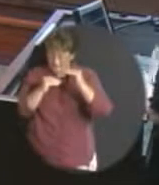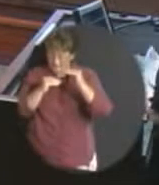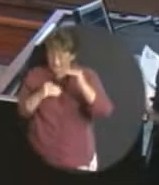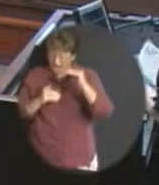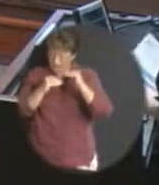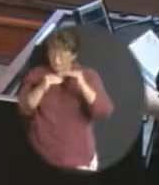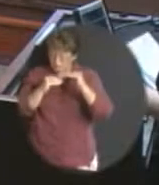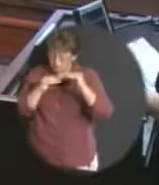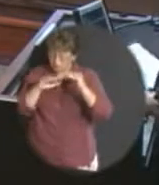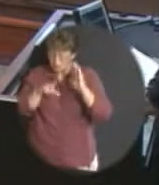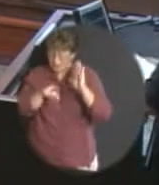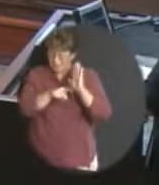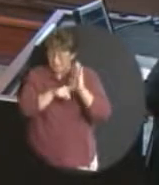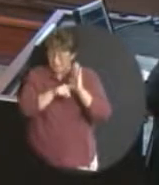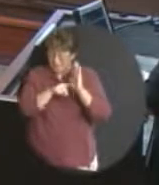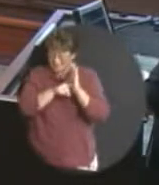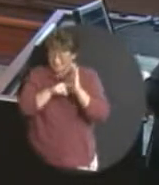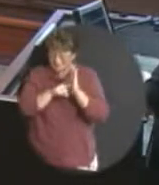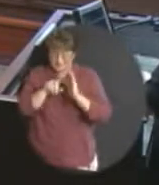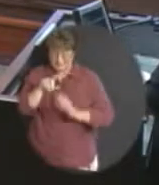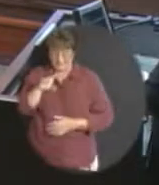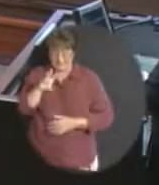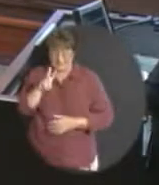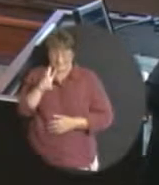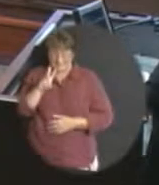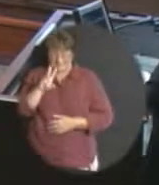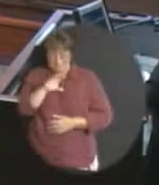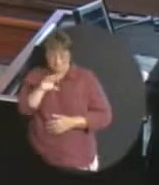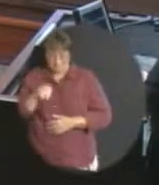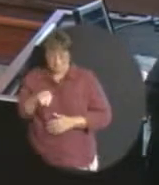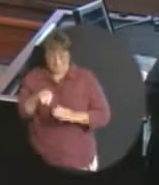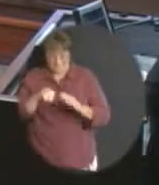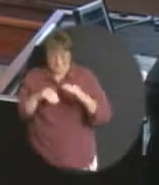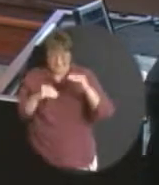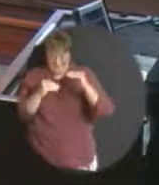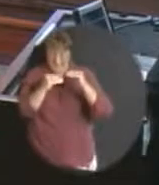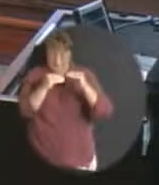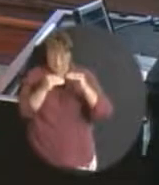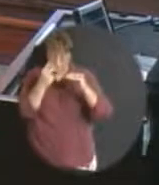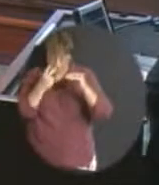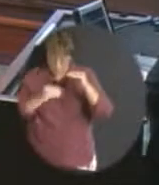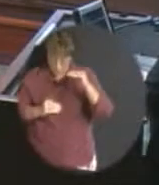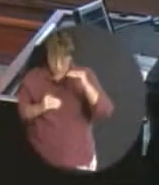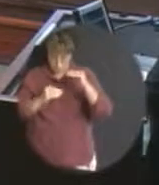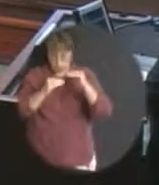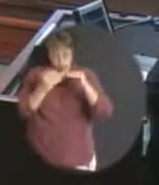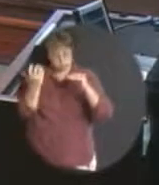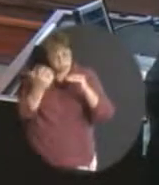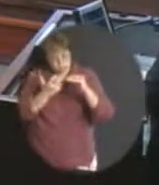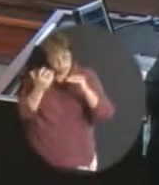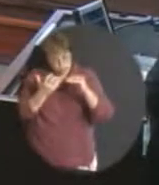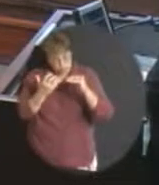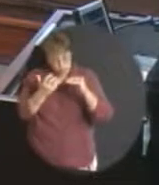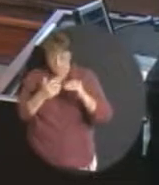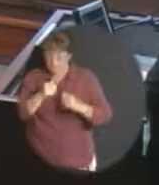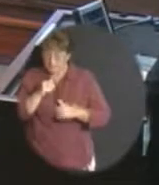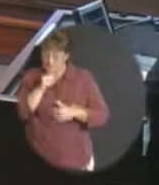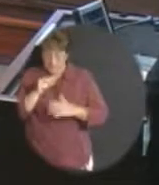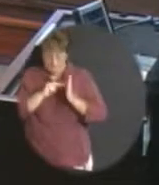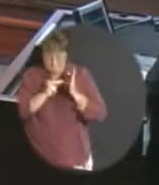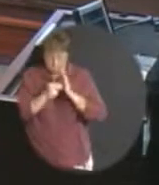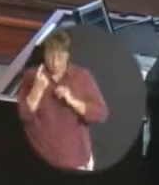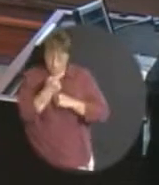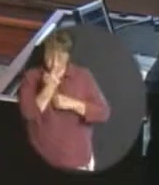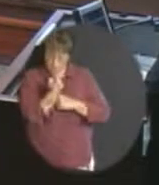needs to be aware of what people out in the audience are doing, not just one section of students, right, but for all students.